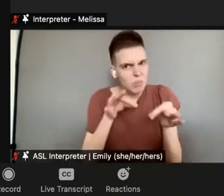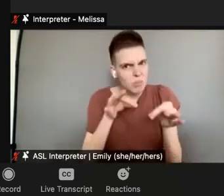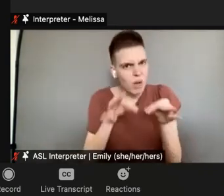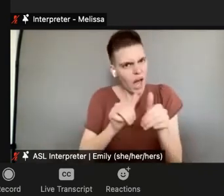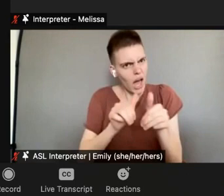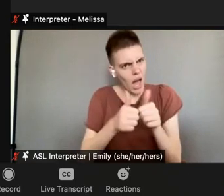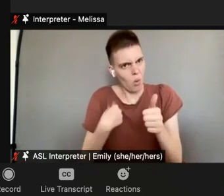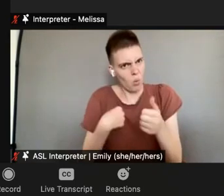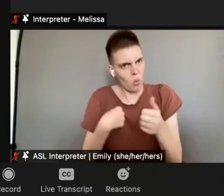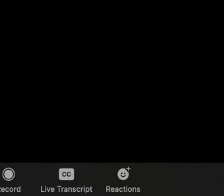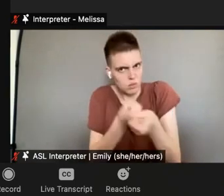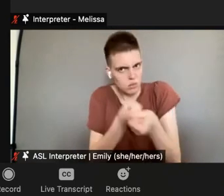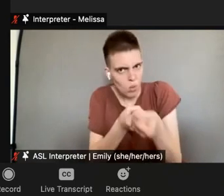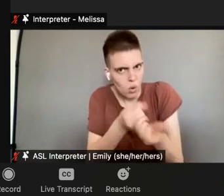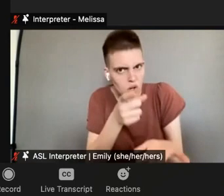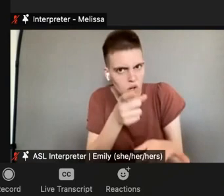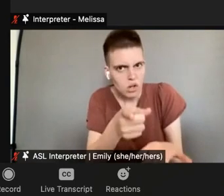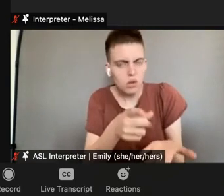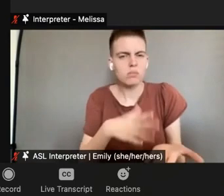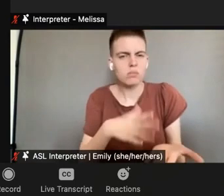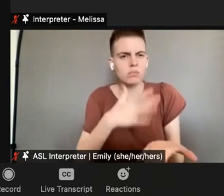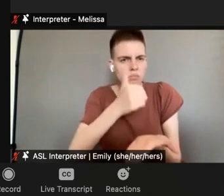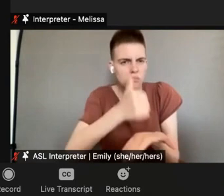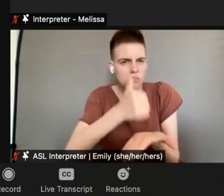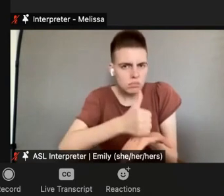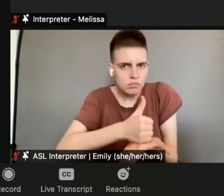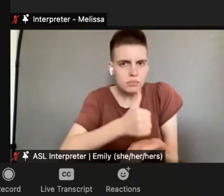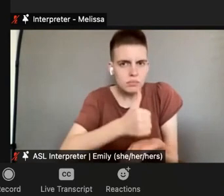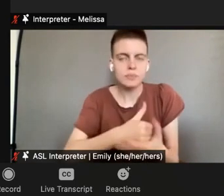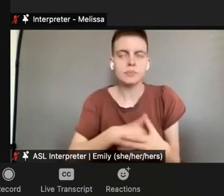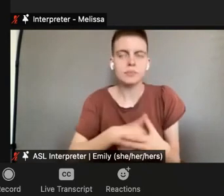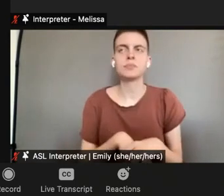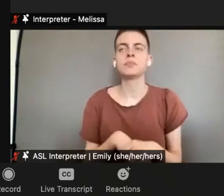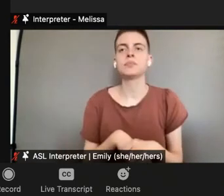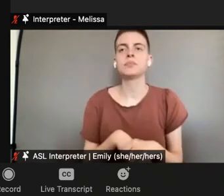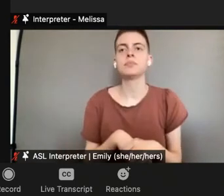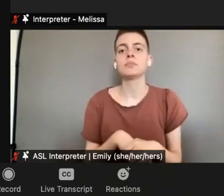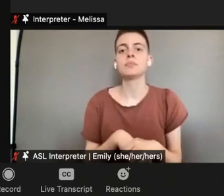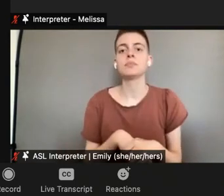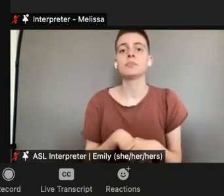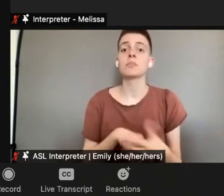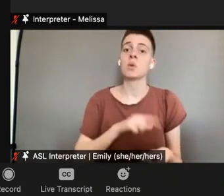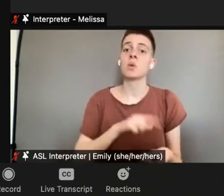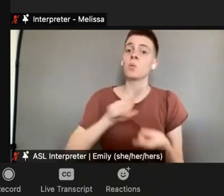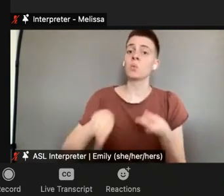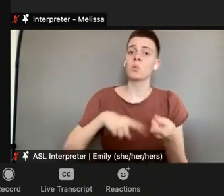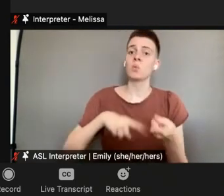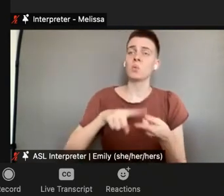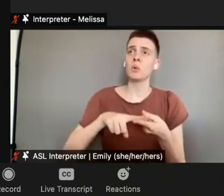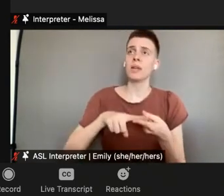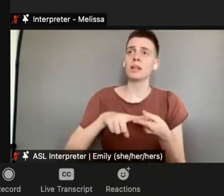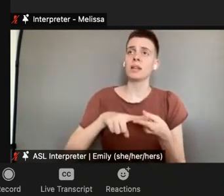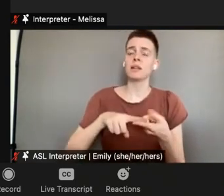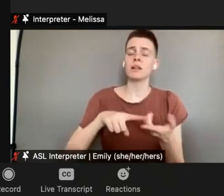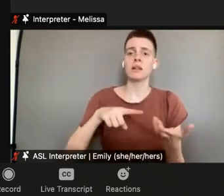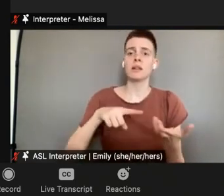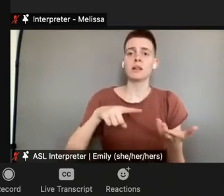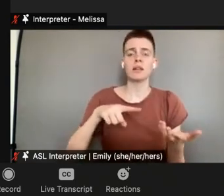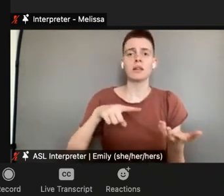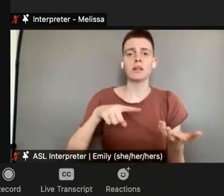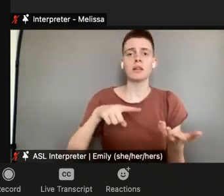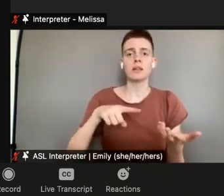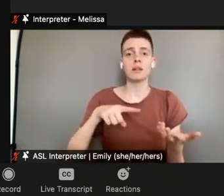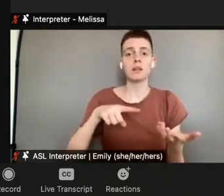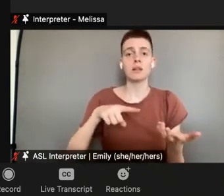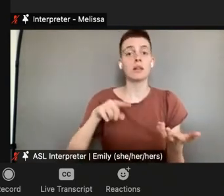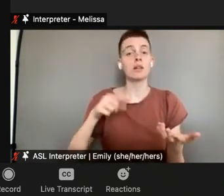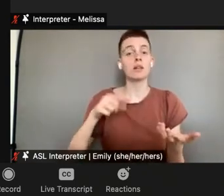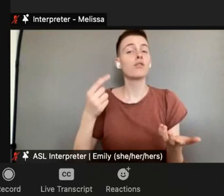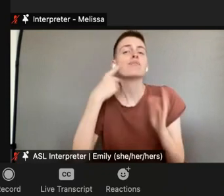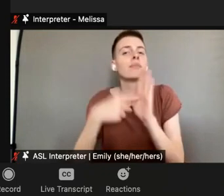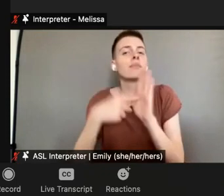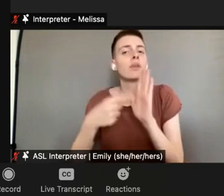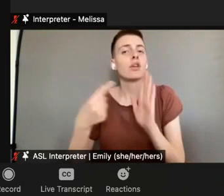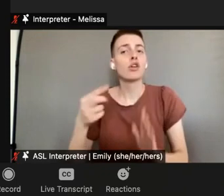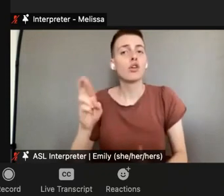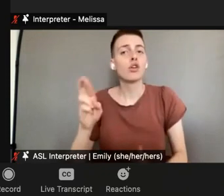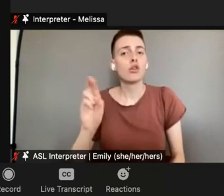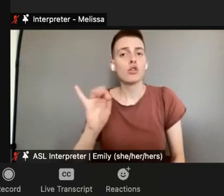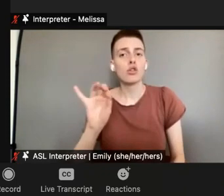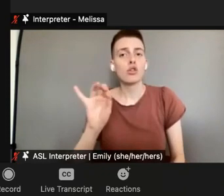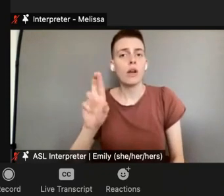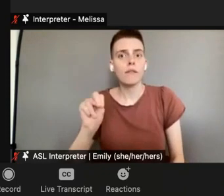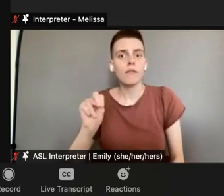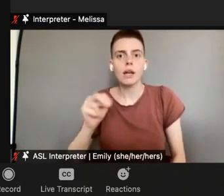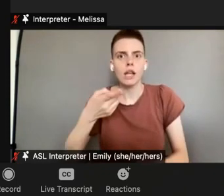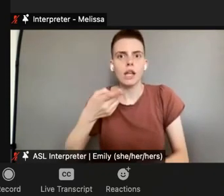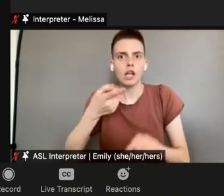successful because of that. Talk to them about when they can't, when Griffin couldn't get on the swing fast